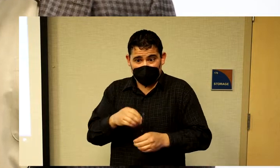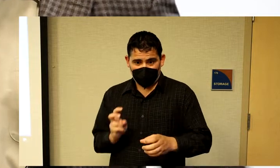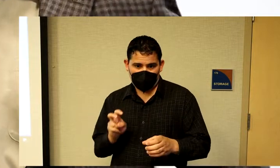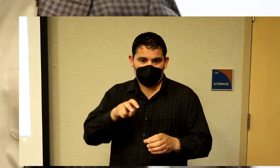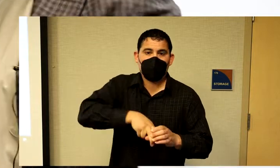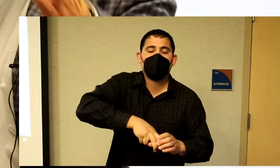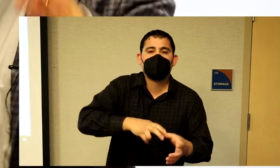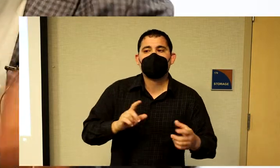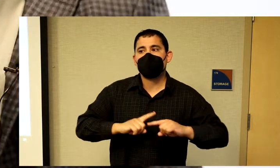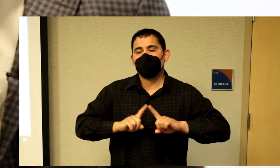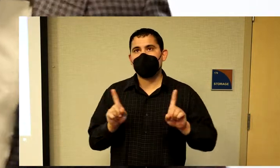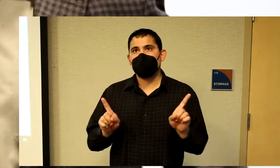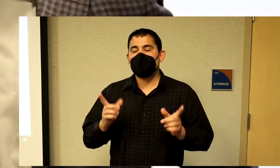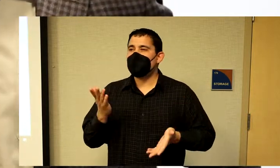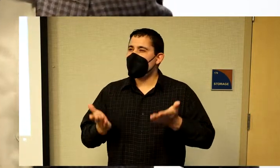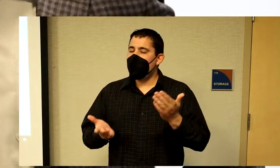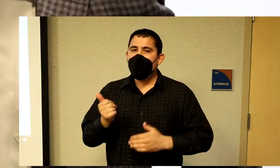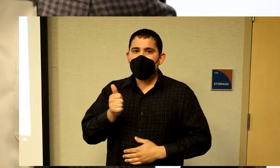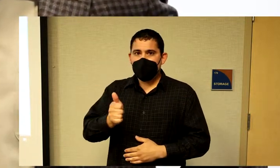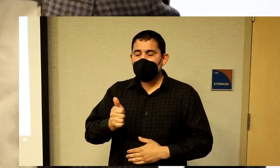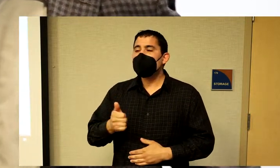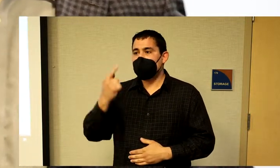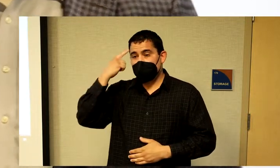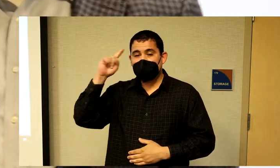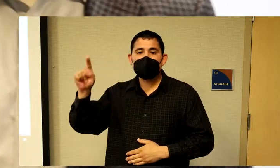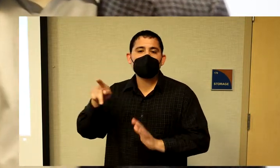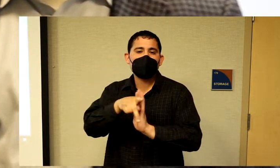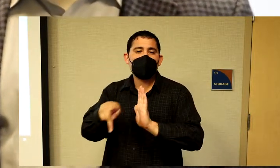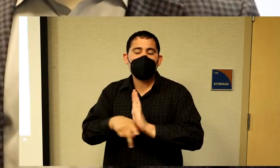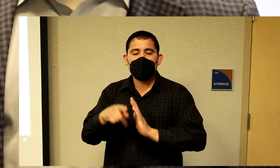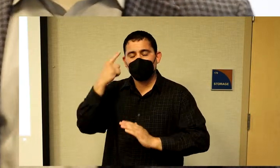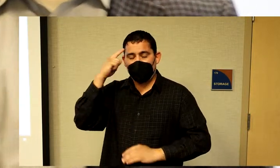to consider, but that's a policy choice for the board.